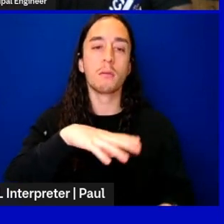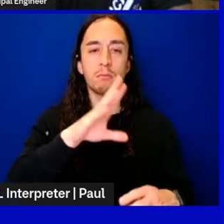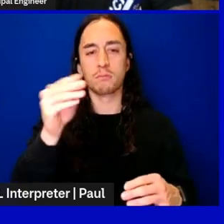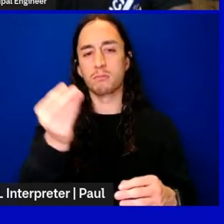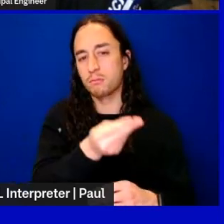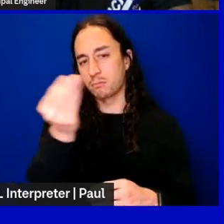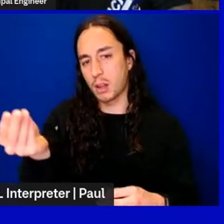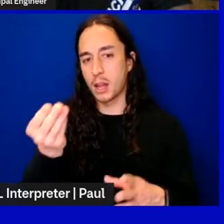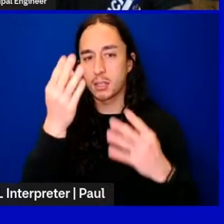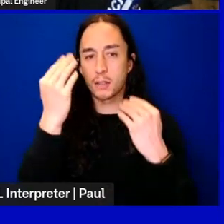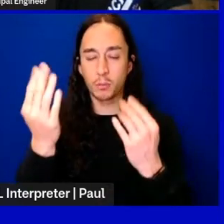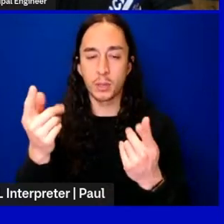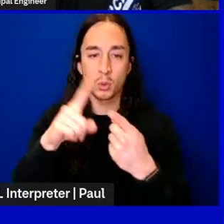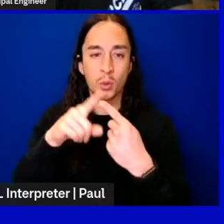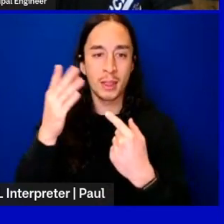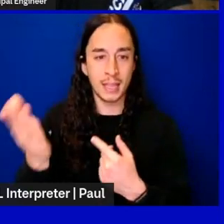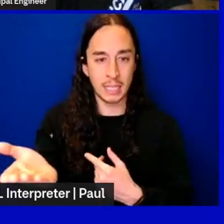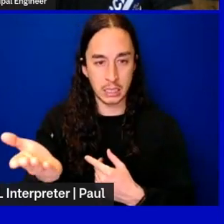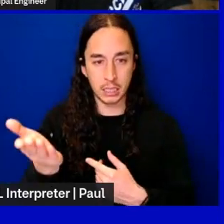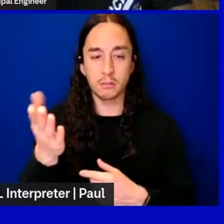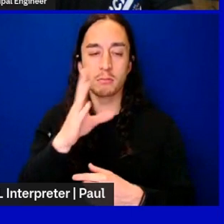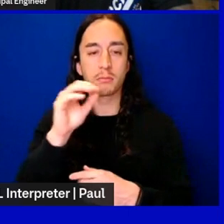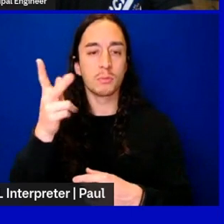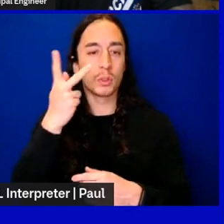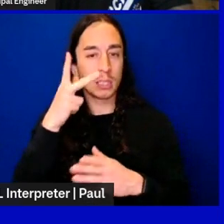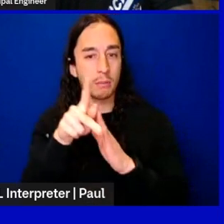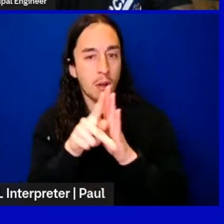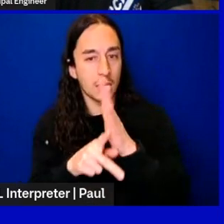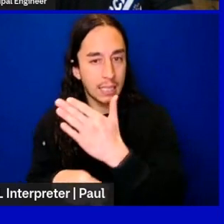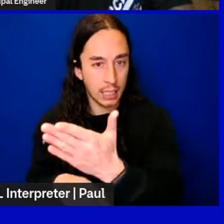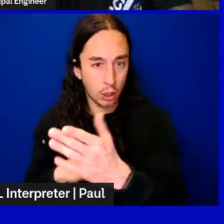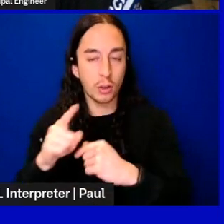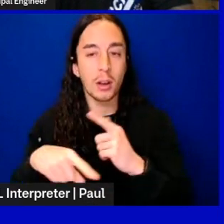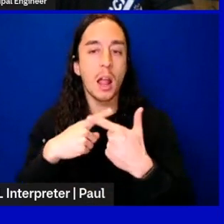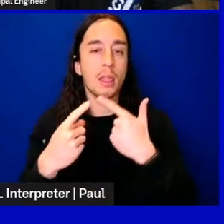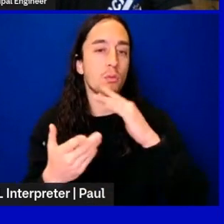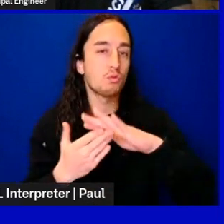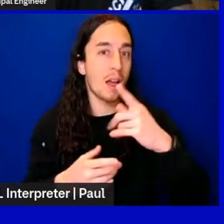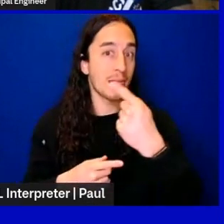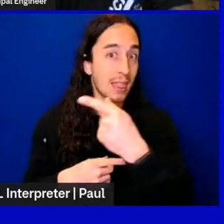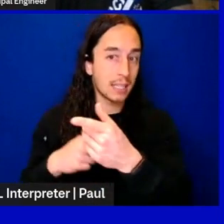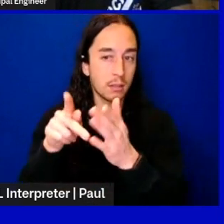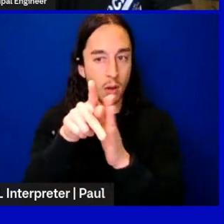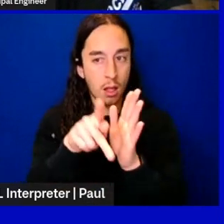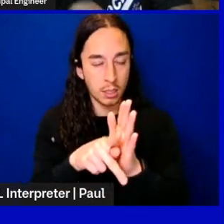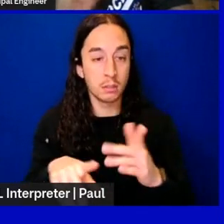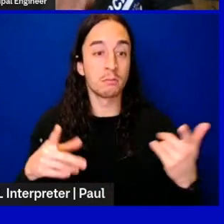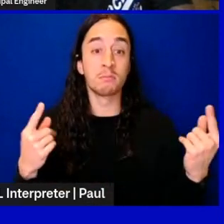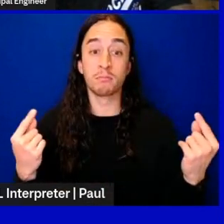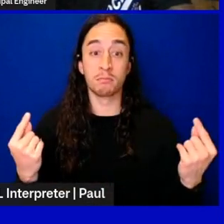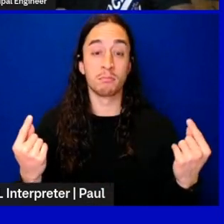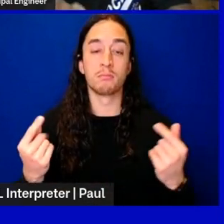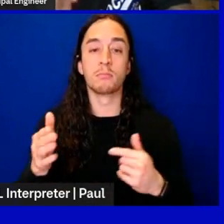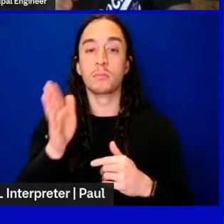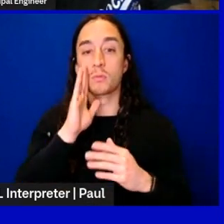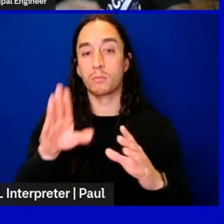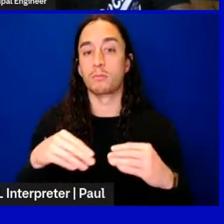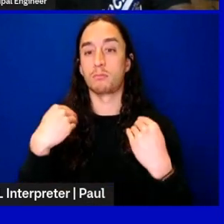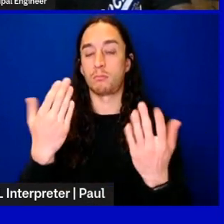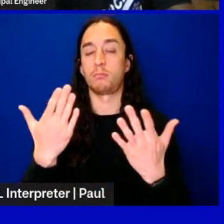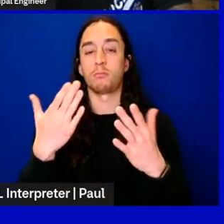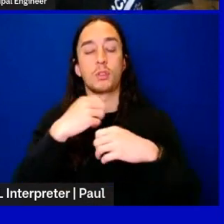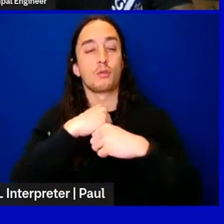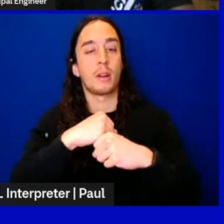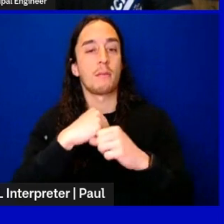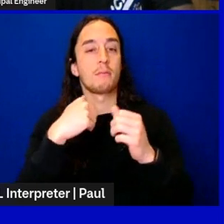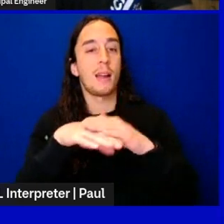dev policy.hcl, and then run this policy. So what essentially it will do, it is going to create an access control list, a